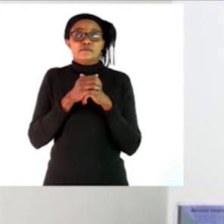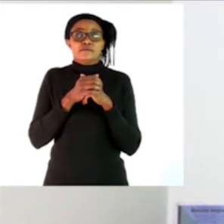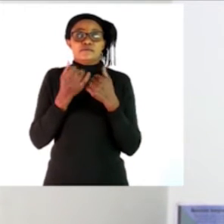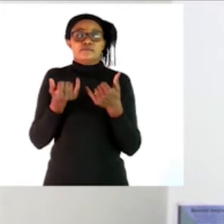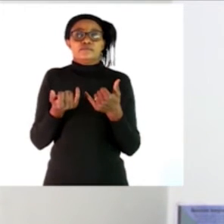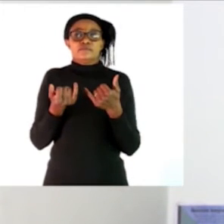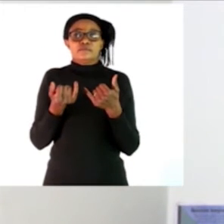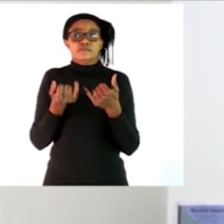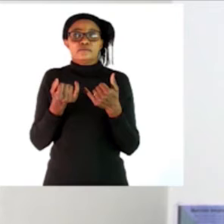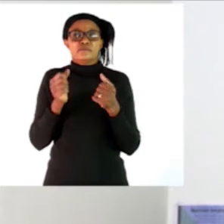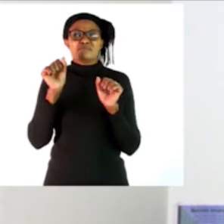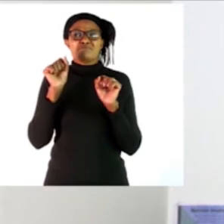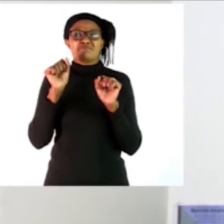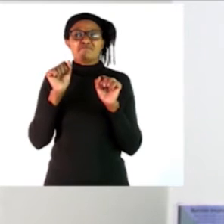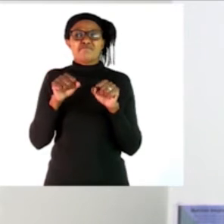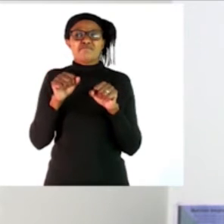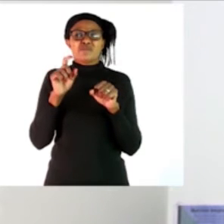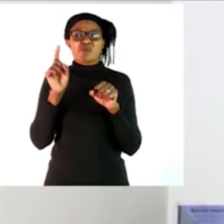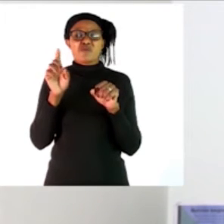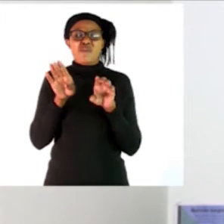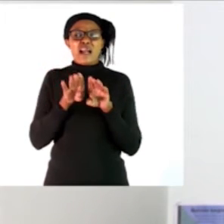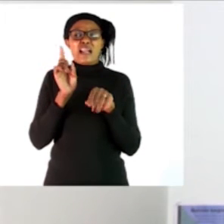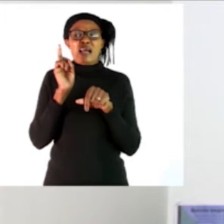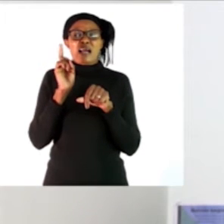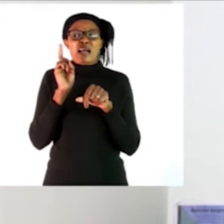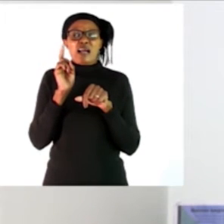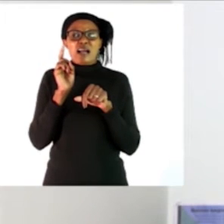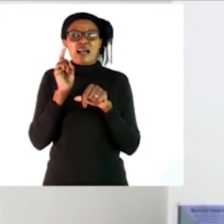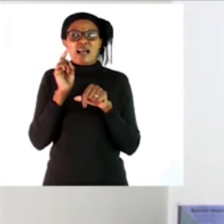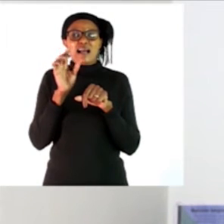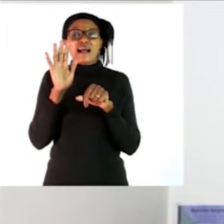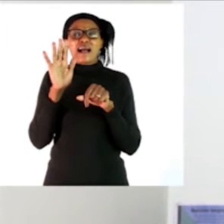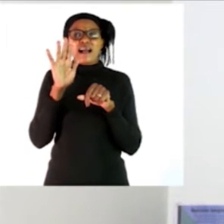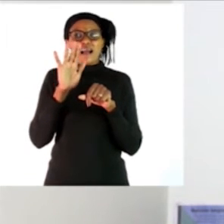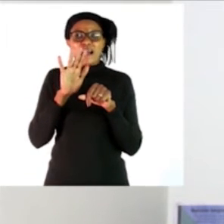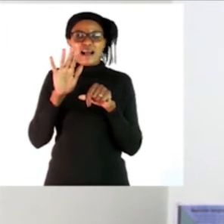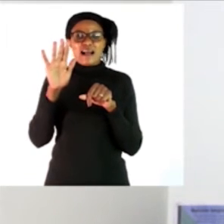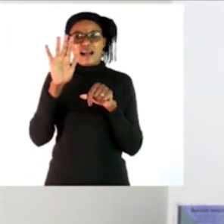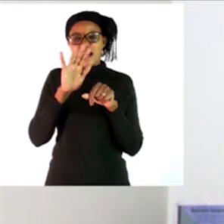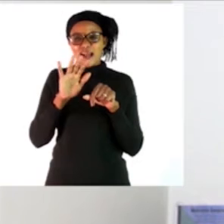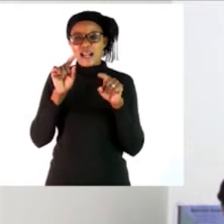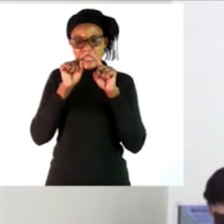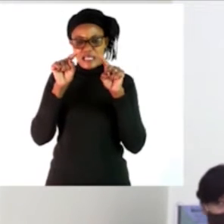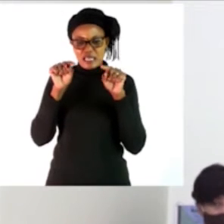Now, what must we do? We have to color in these blocks.